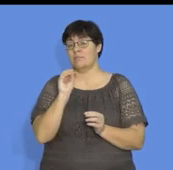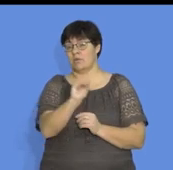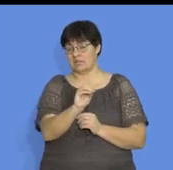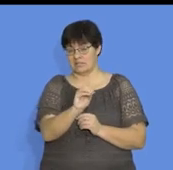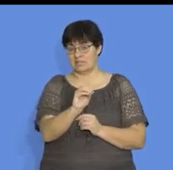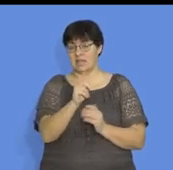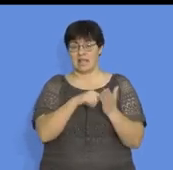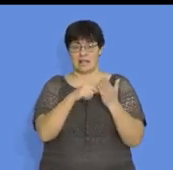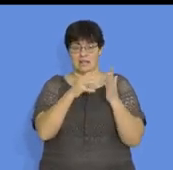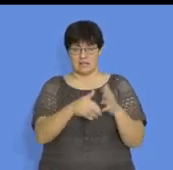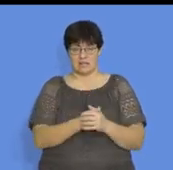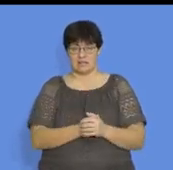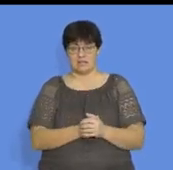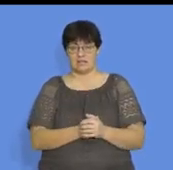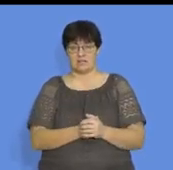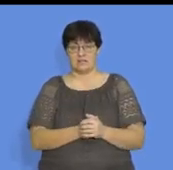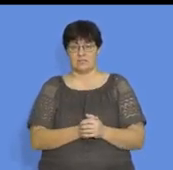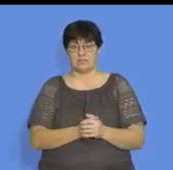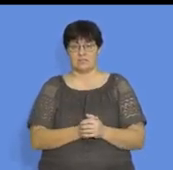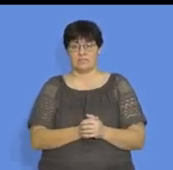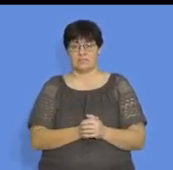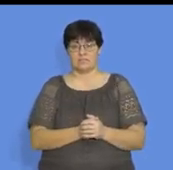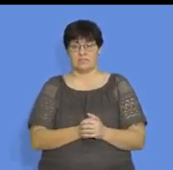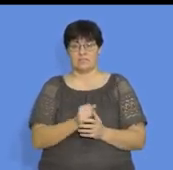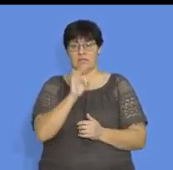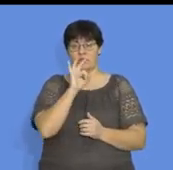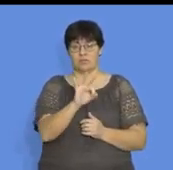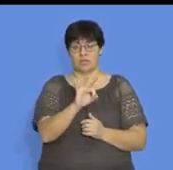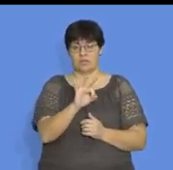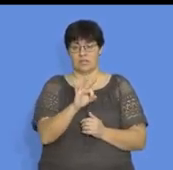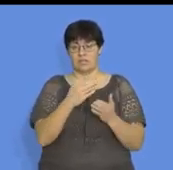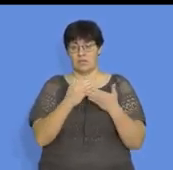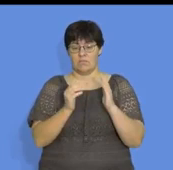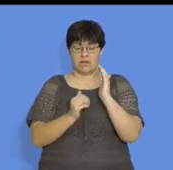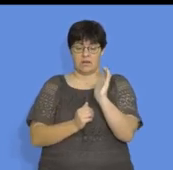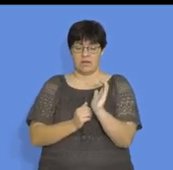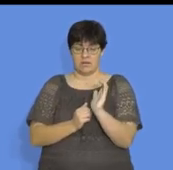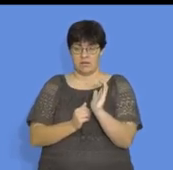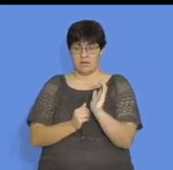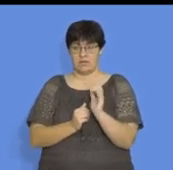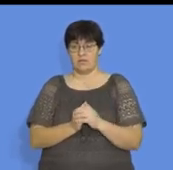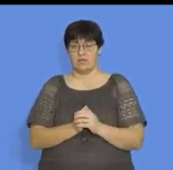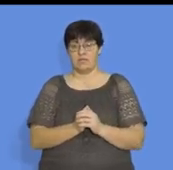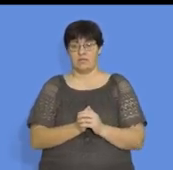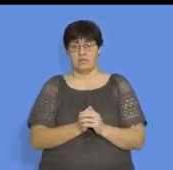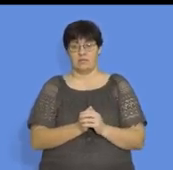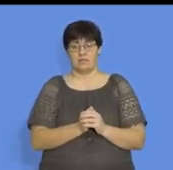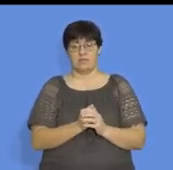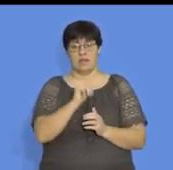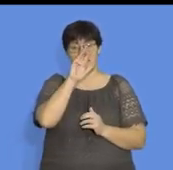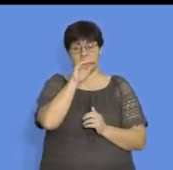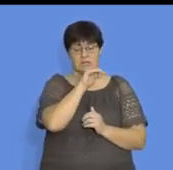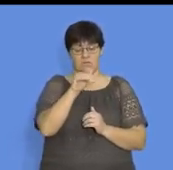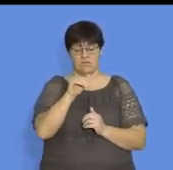in our calculator, it will therefore be 3 open bracket into the